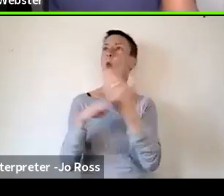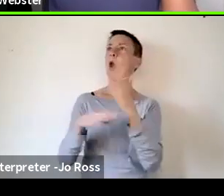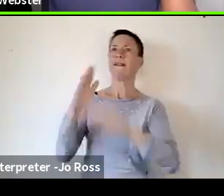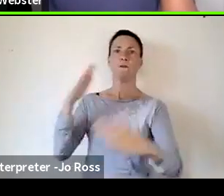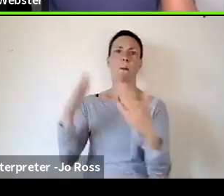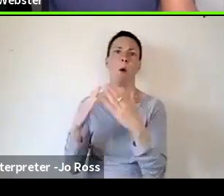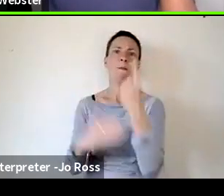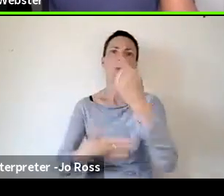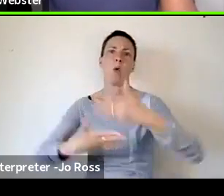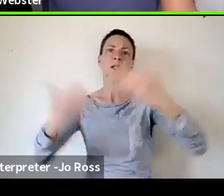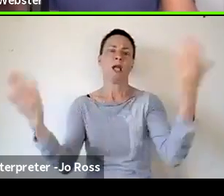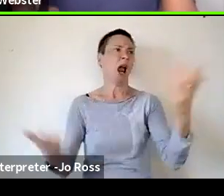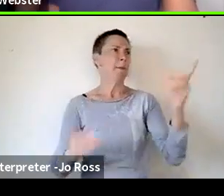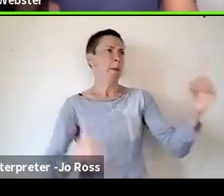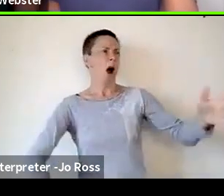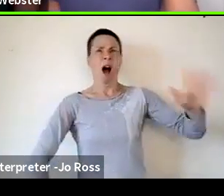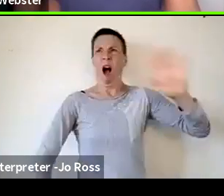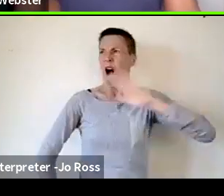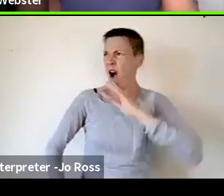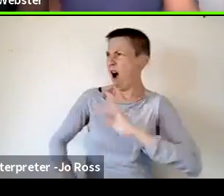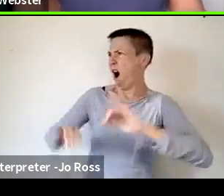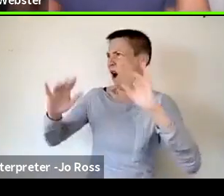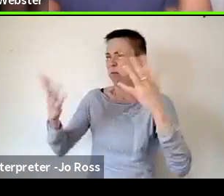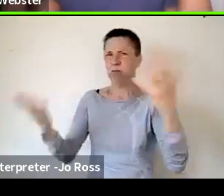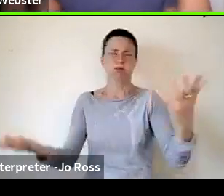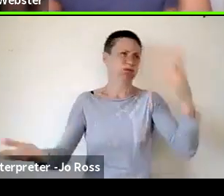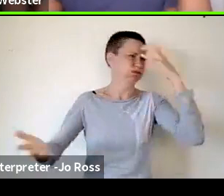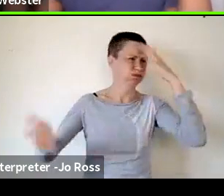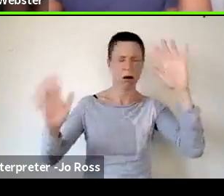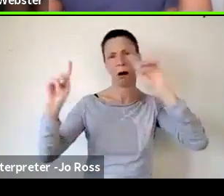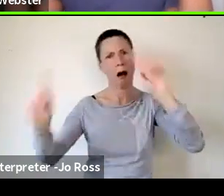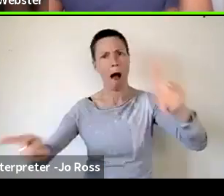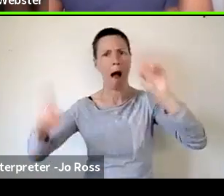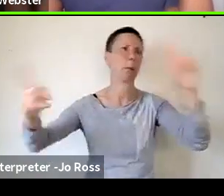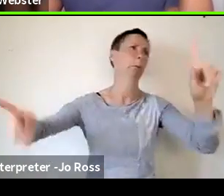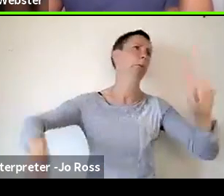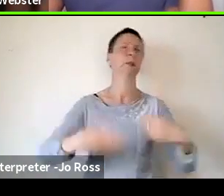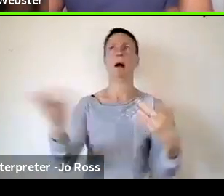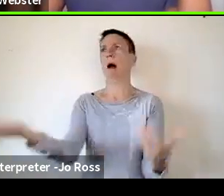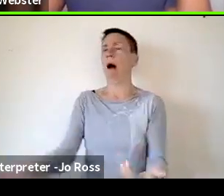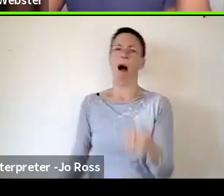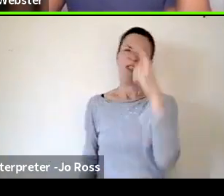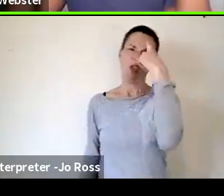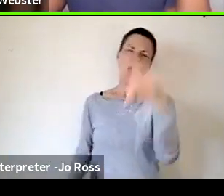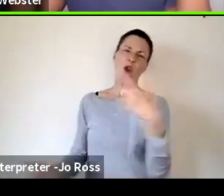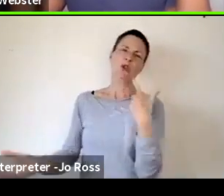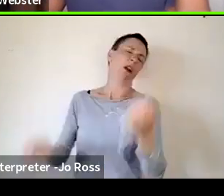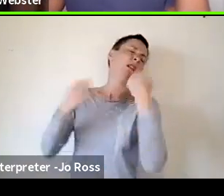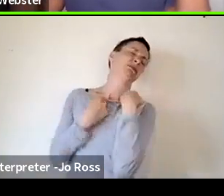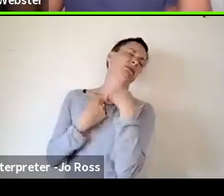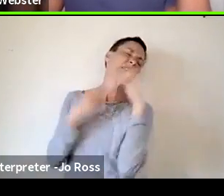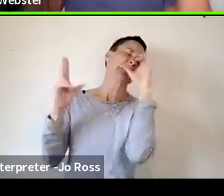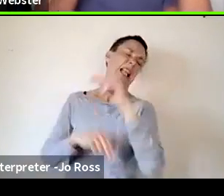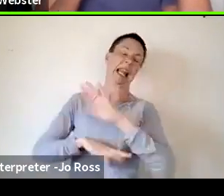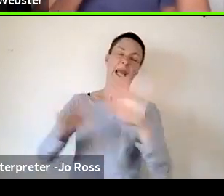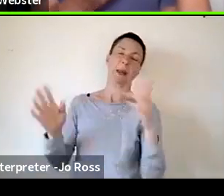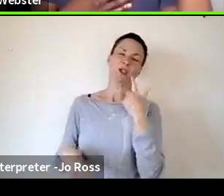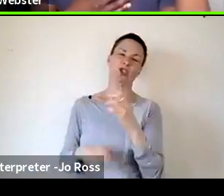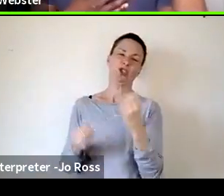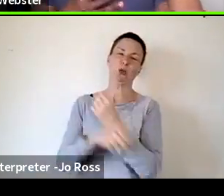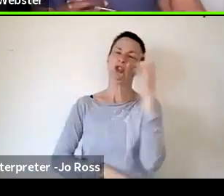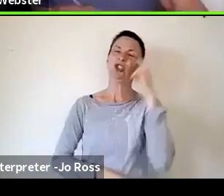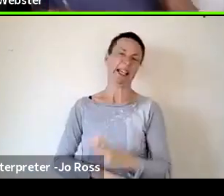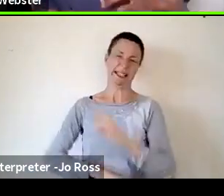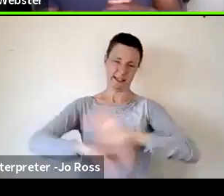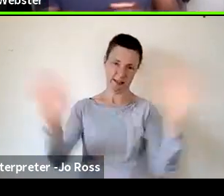home for one day was just like, it would blow people's minds. They thought you were just going to go home and sleep all day and wouldn't do jack shit, excuse my